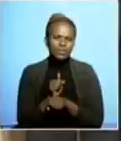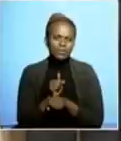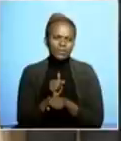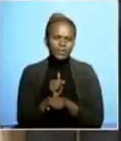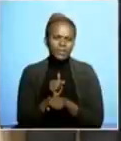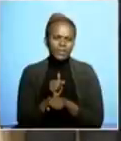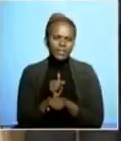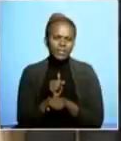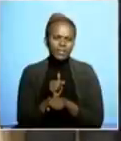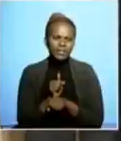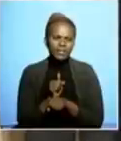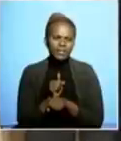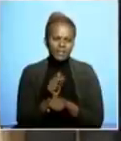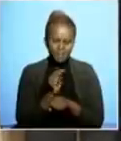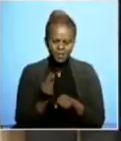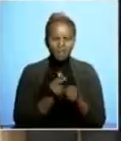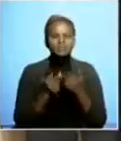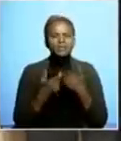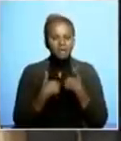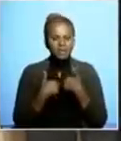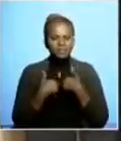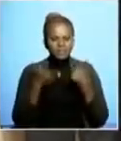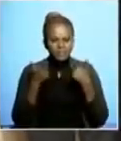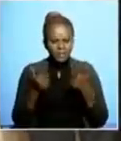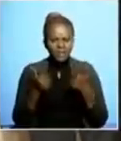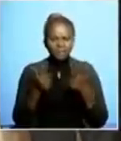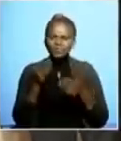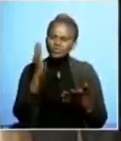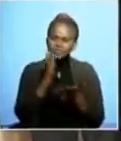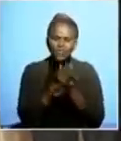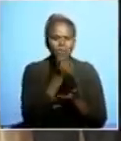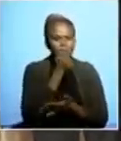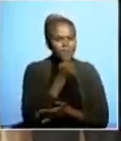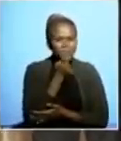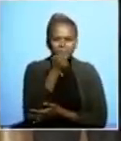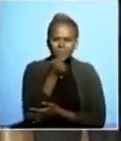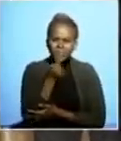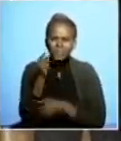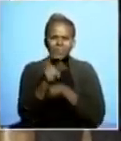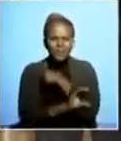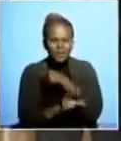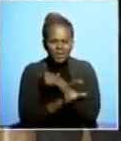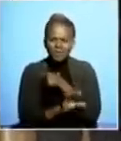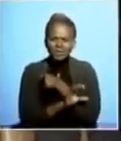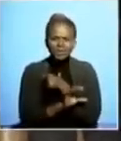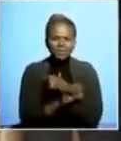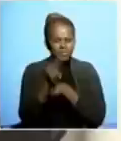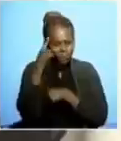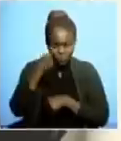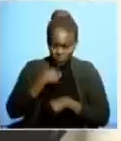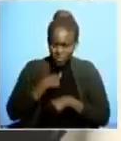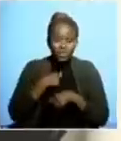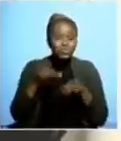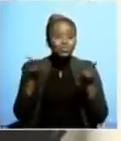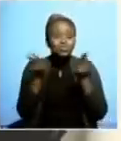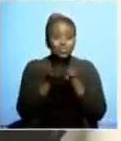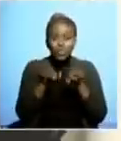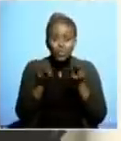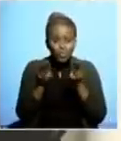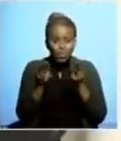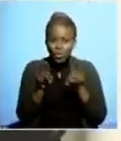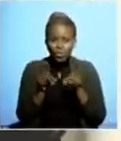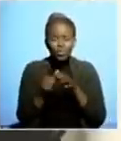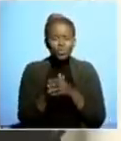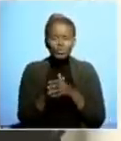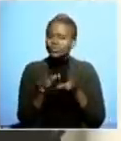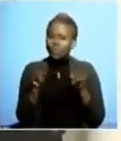We have gotten to mediocrity as a country to mean normal. Normal means mediocrity.